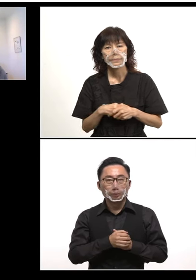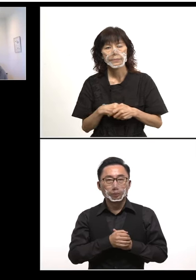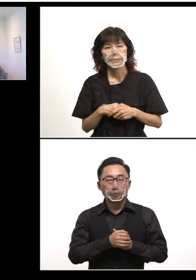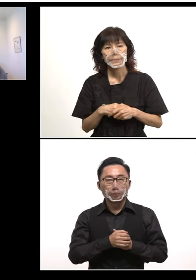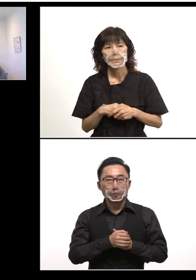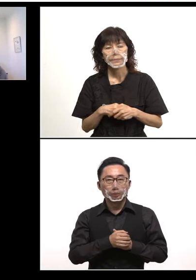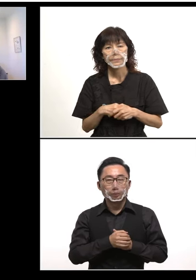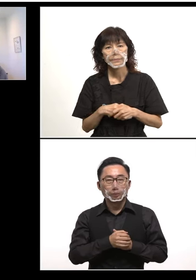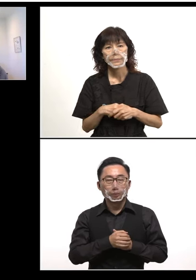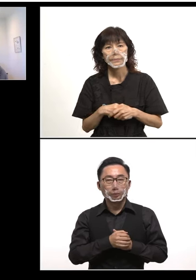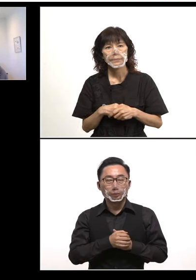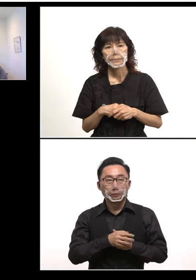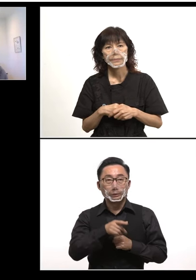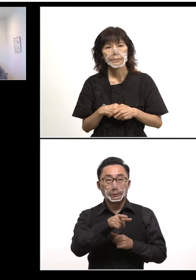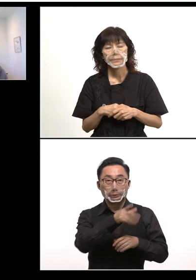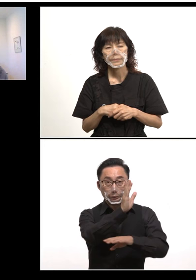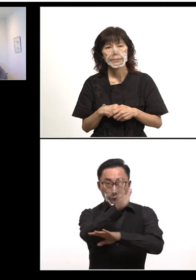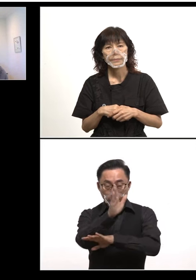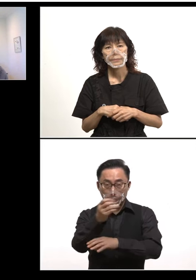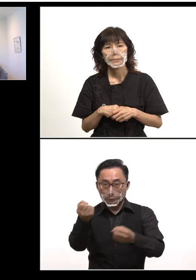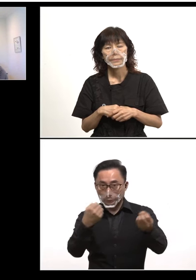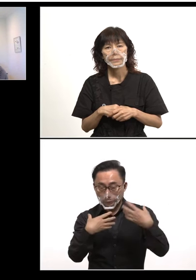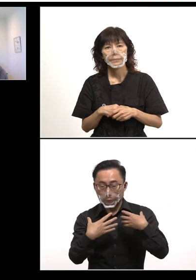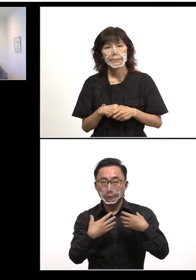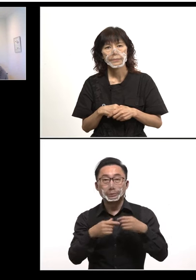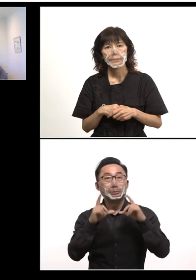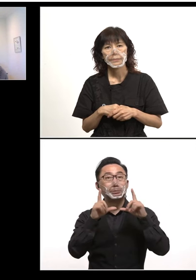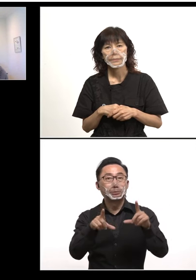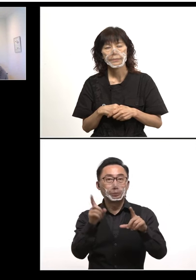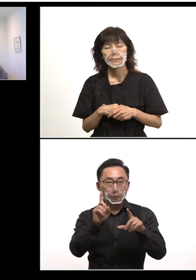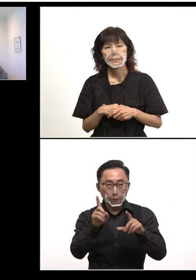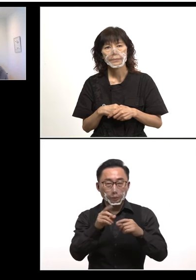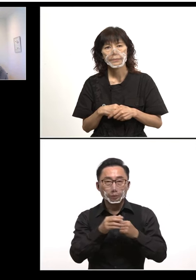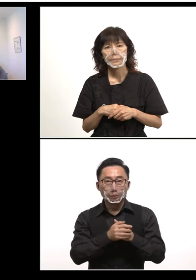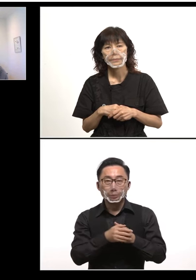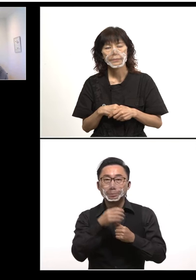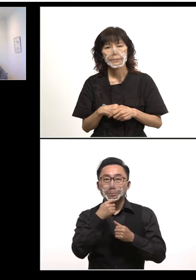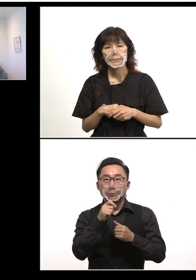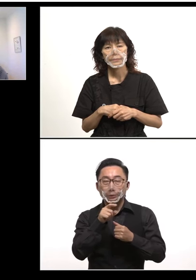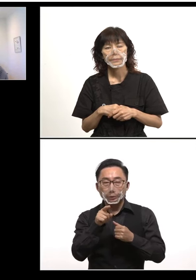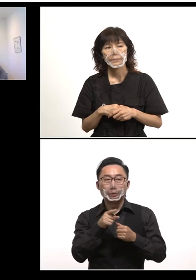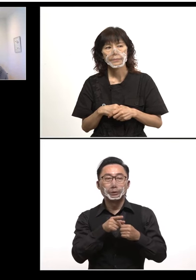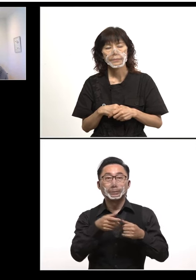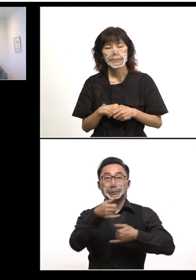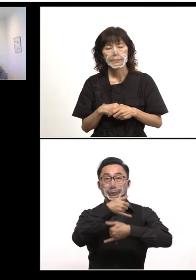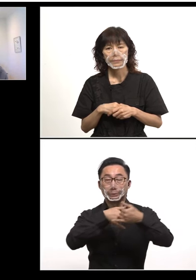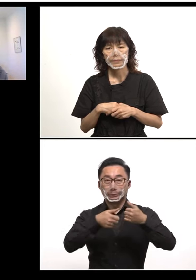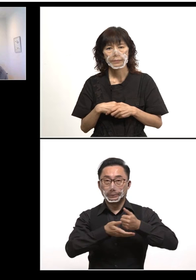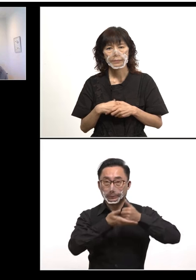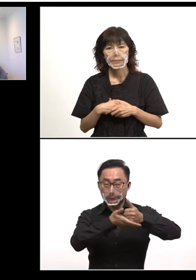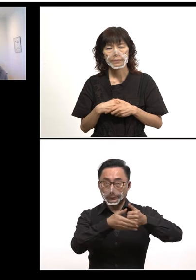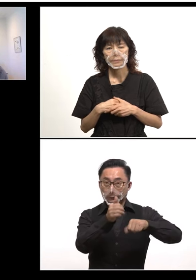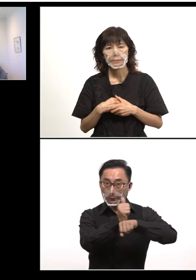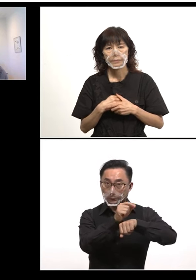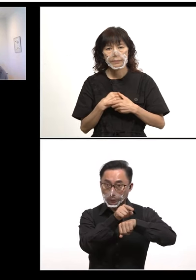mean, the short answer is that there isn't that many opportunities for performances. But I think the bigger sort of question is around